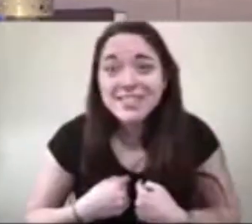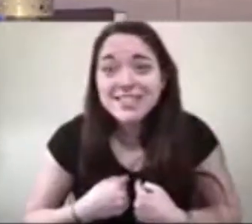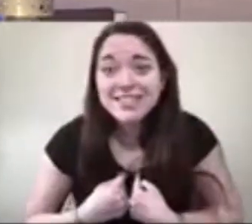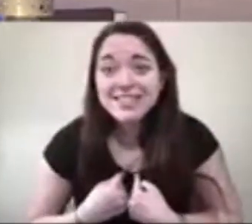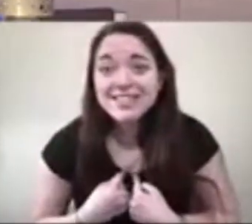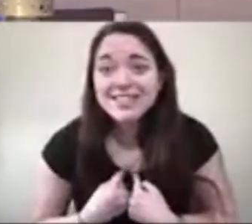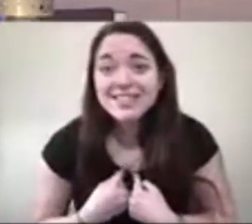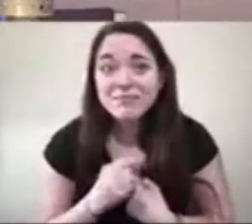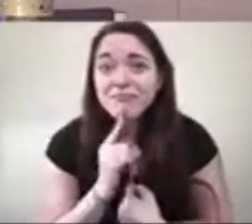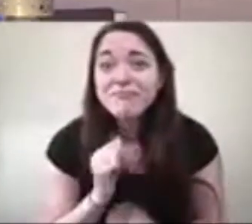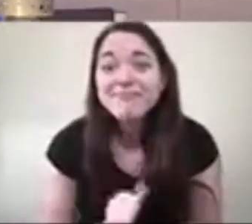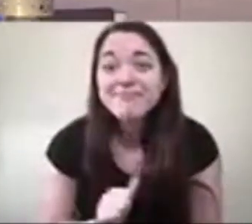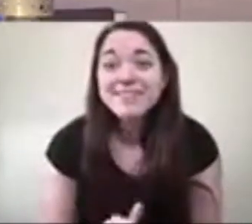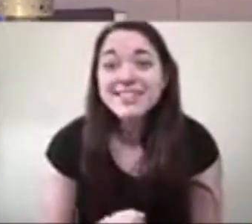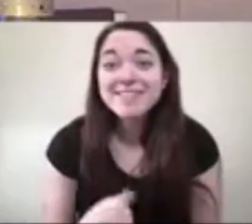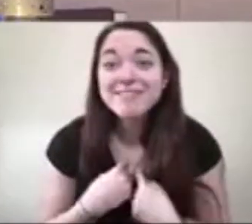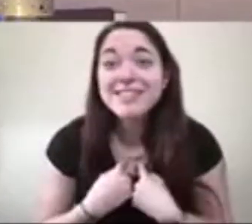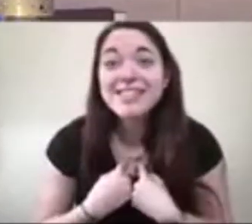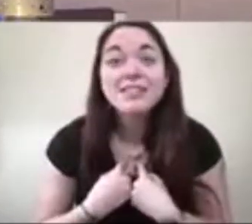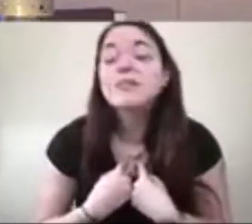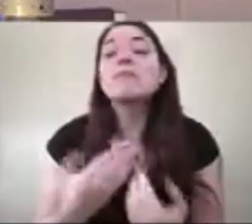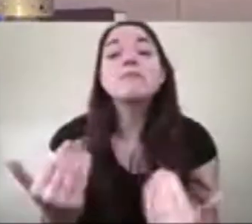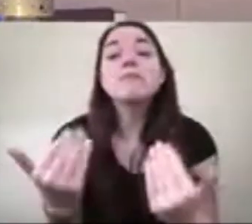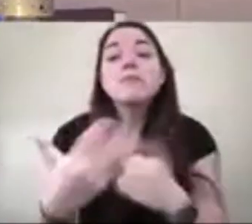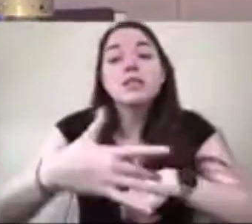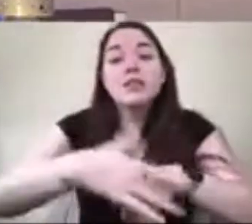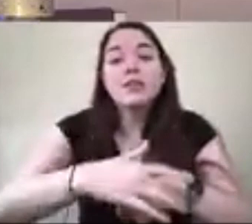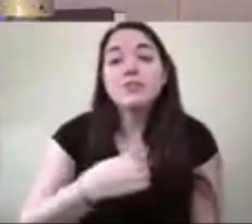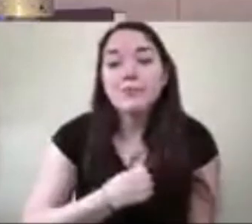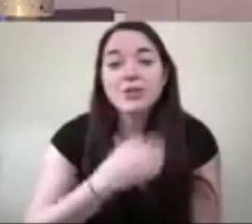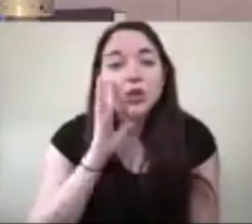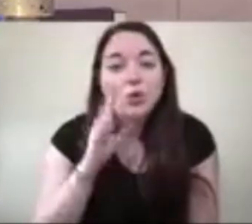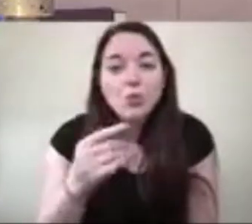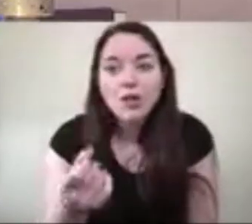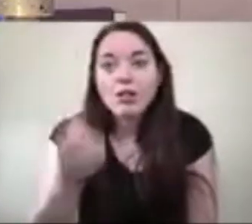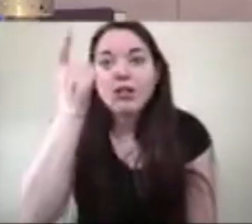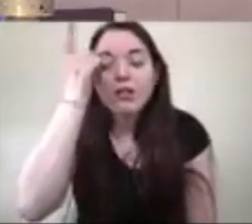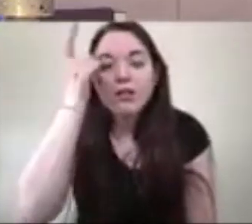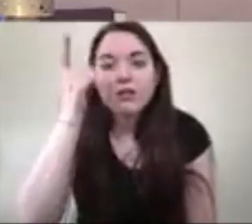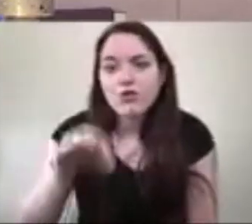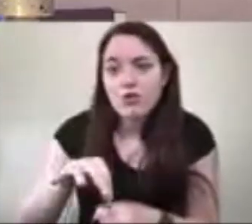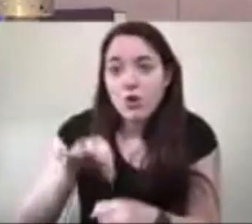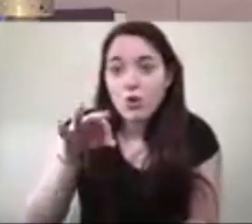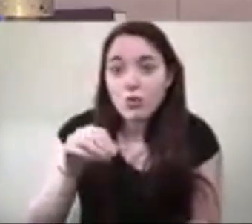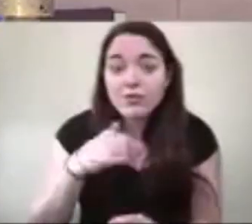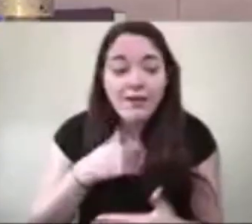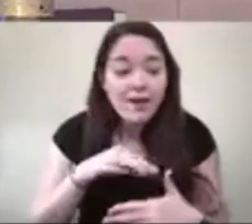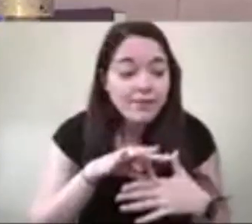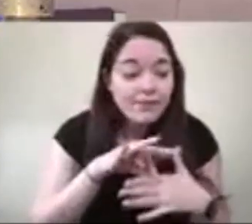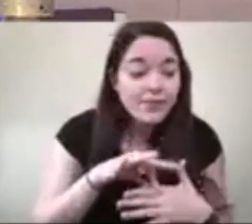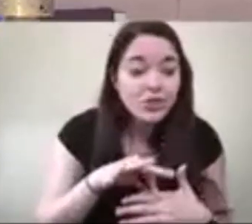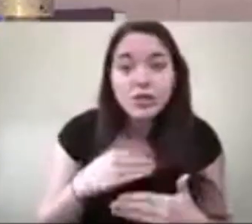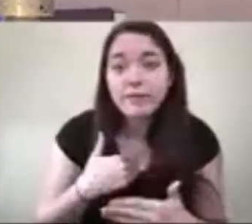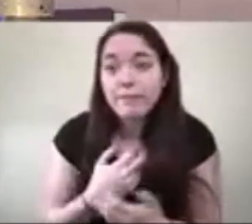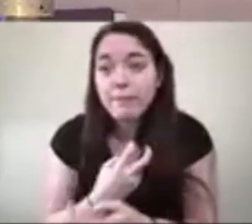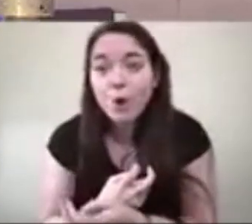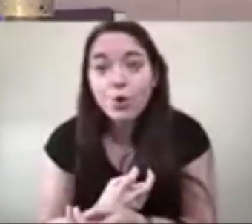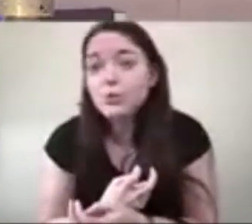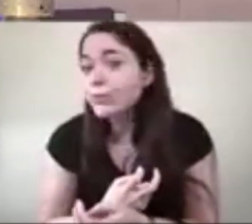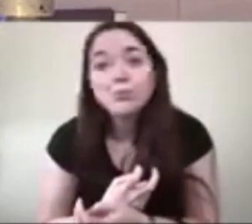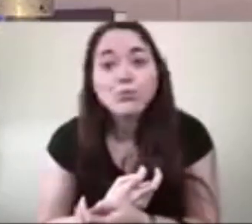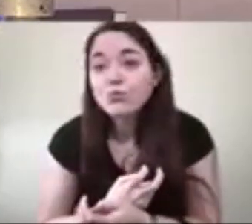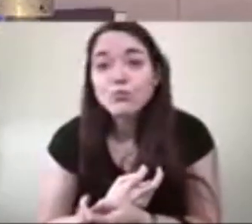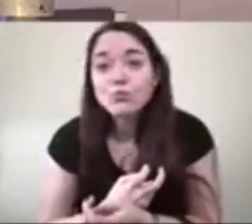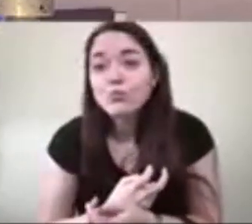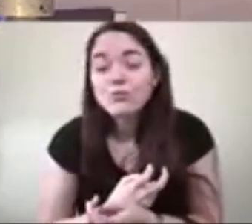Really. Touch me and see. A ghost doesn't have flesh and bones as I do." And after